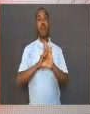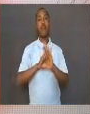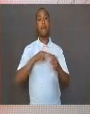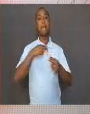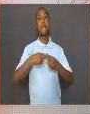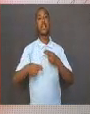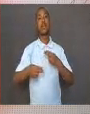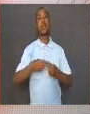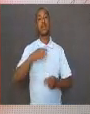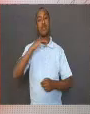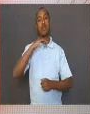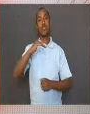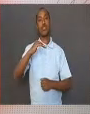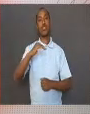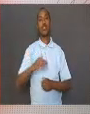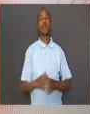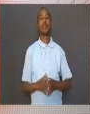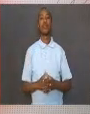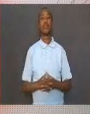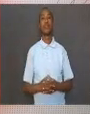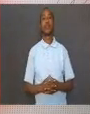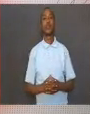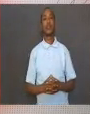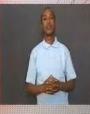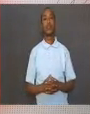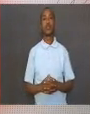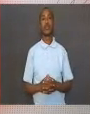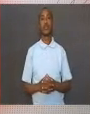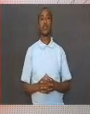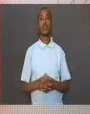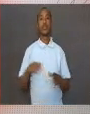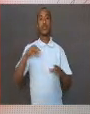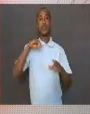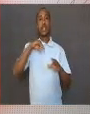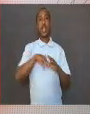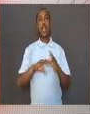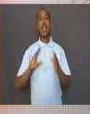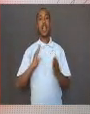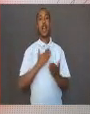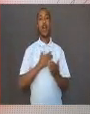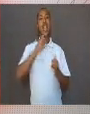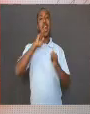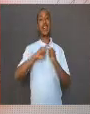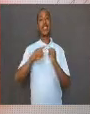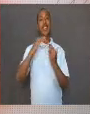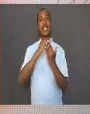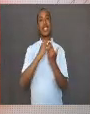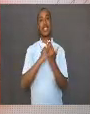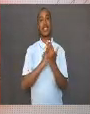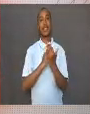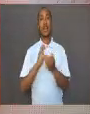the law of multiple proportion. In our last